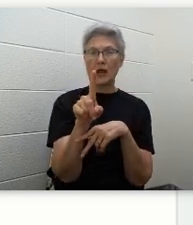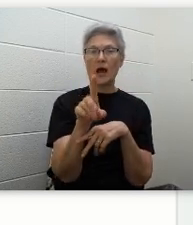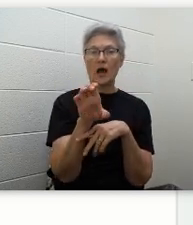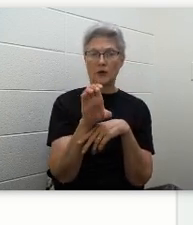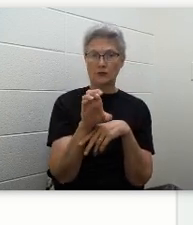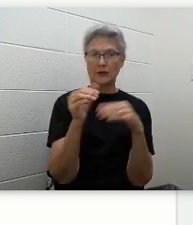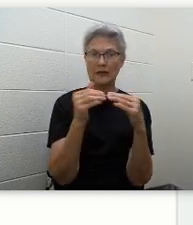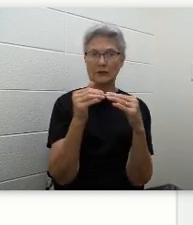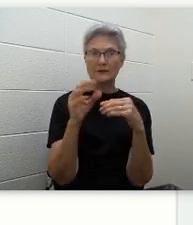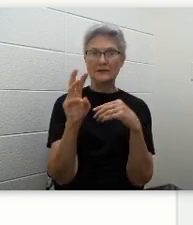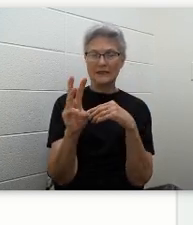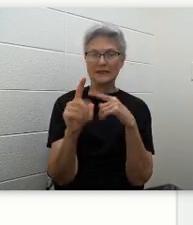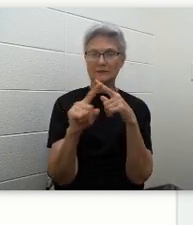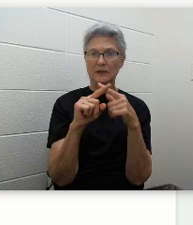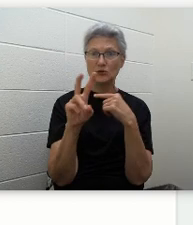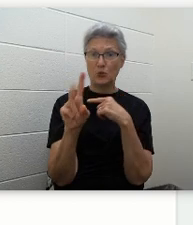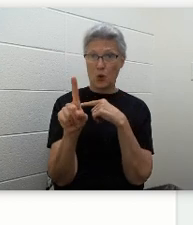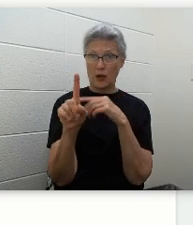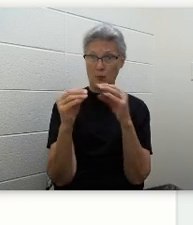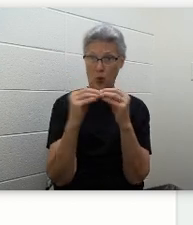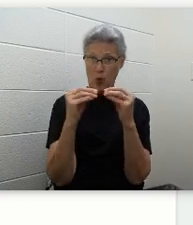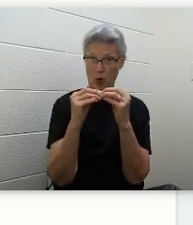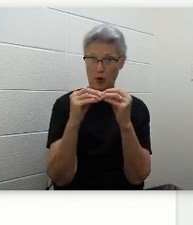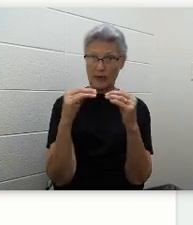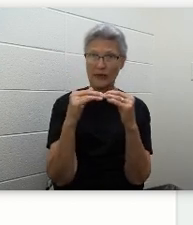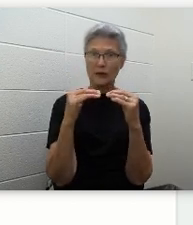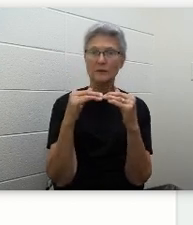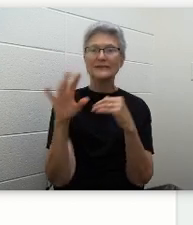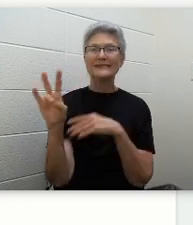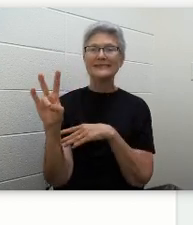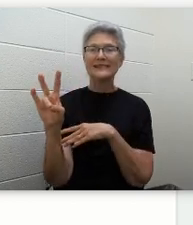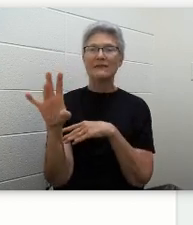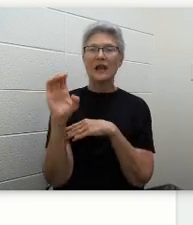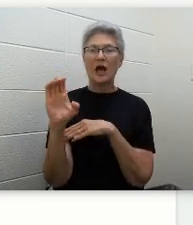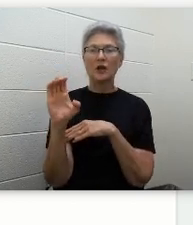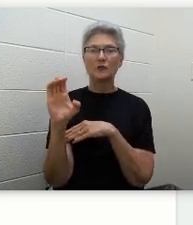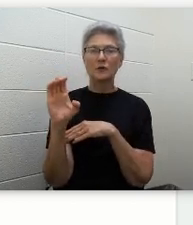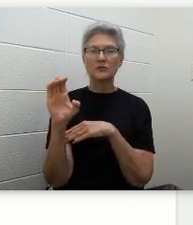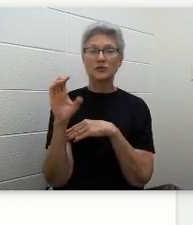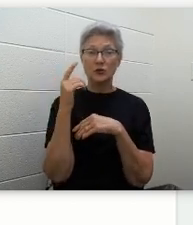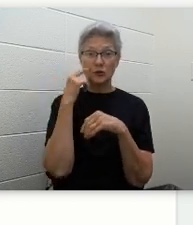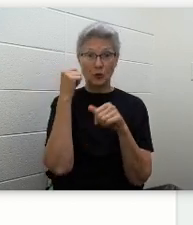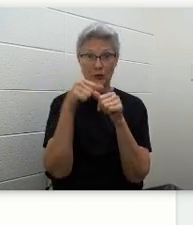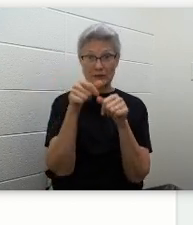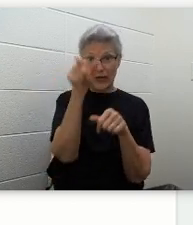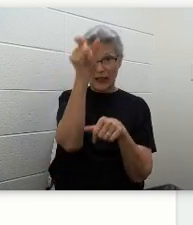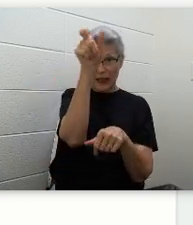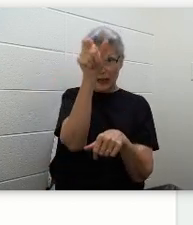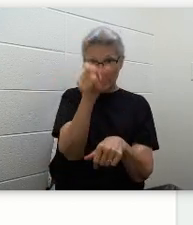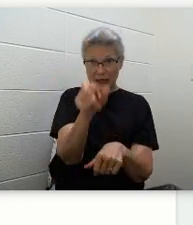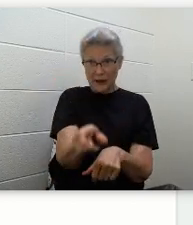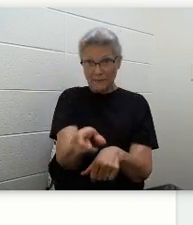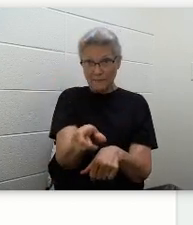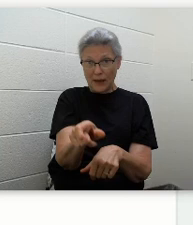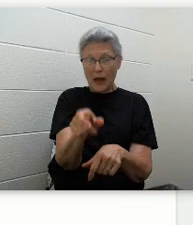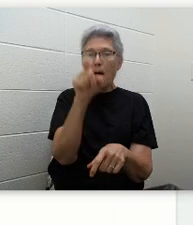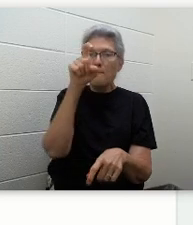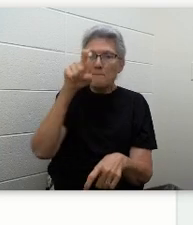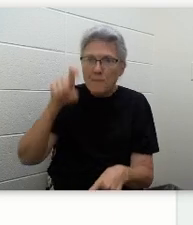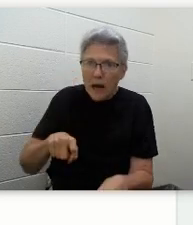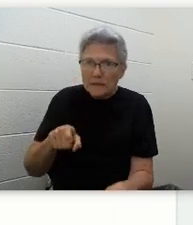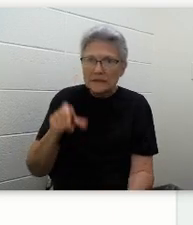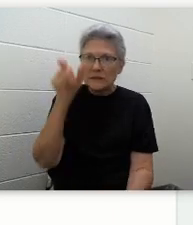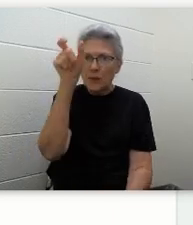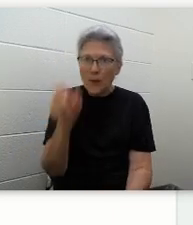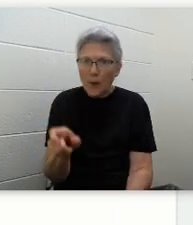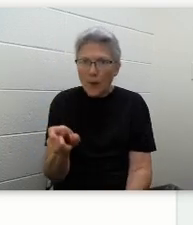is 6, plus one more is 7. And do you notice how I've lined that up? It's in my hundreds column.